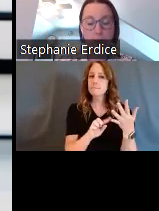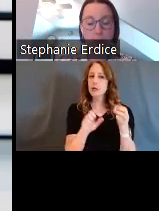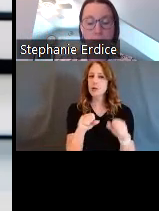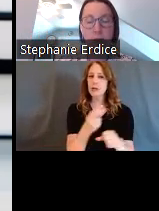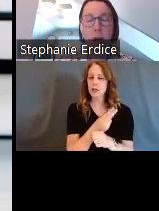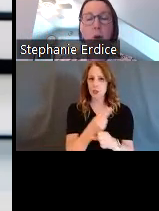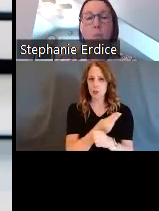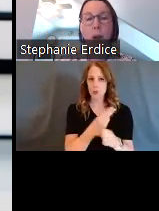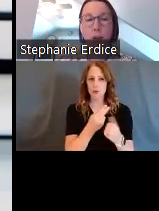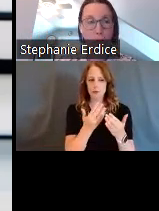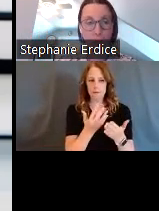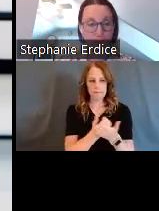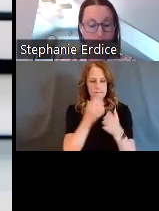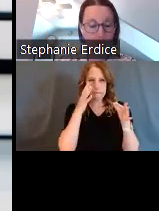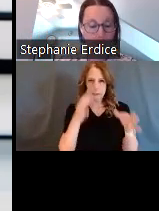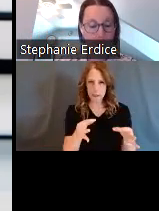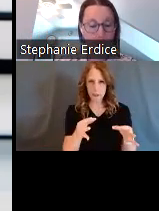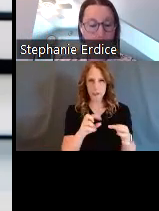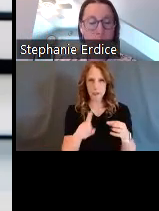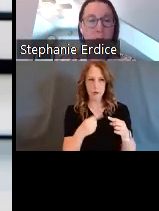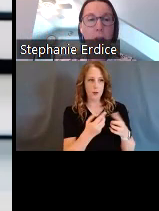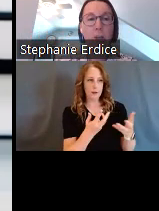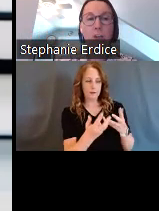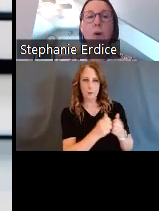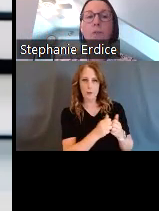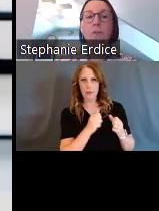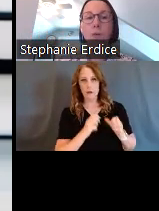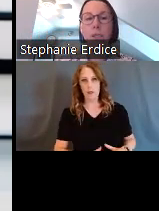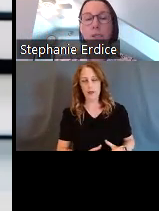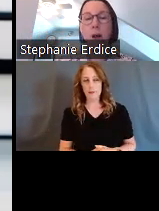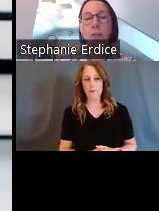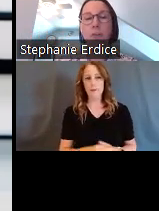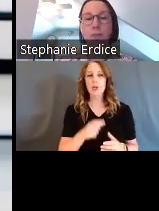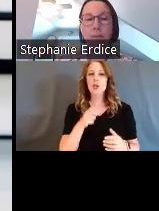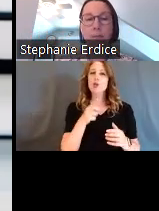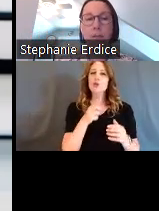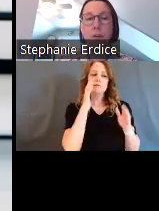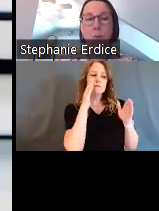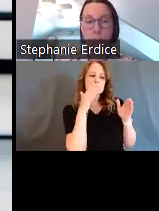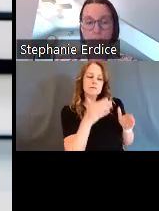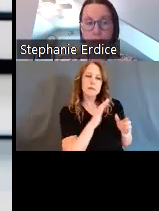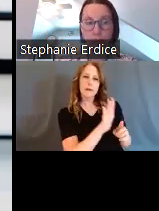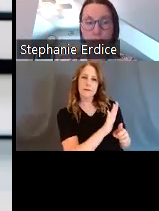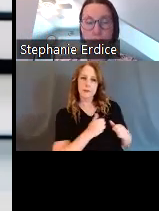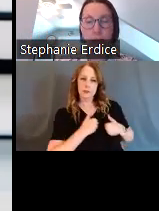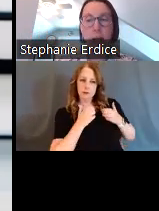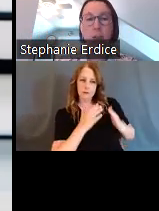make decisions when you're working with a client. You are focused on the survivor's wishes.